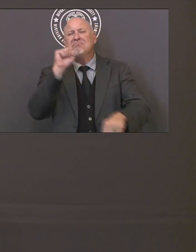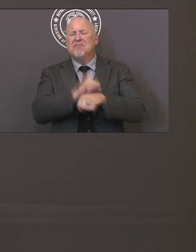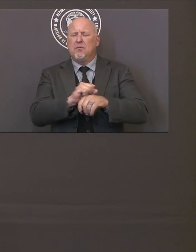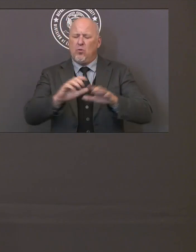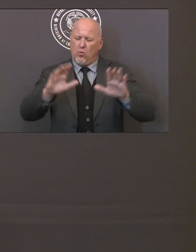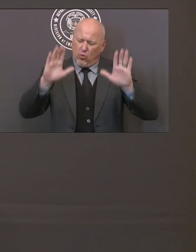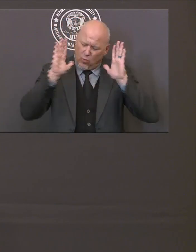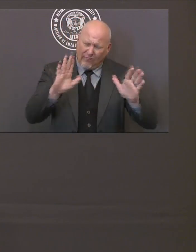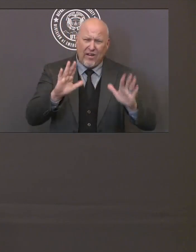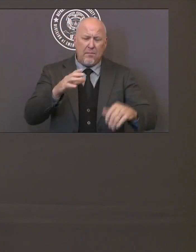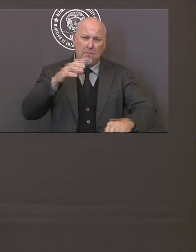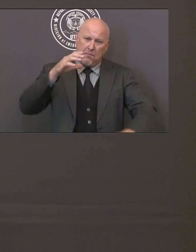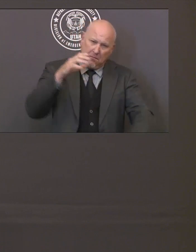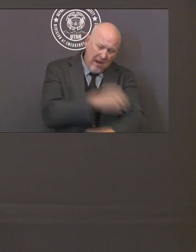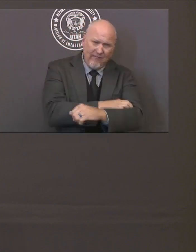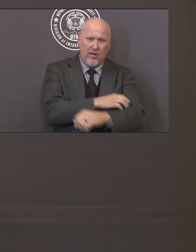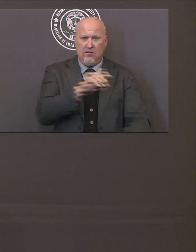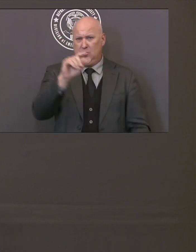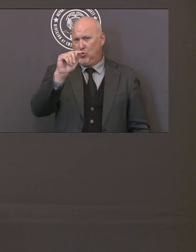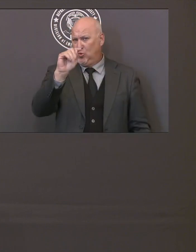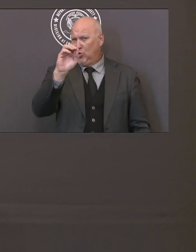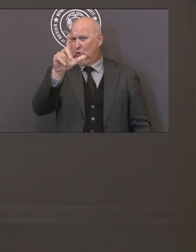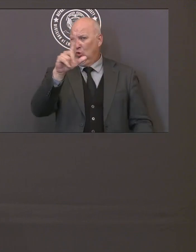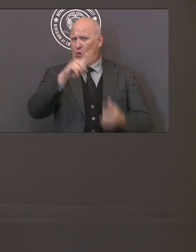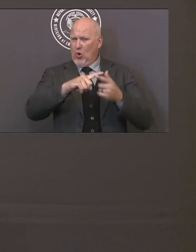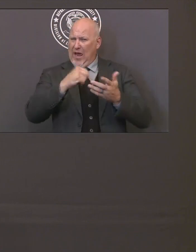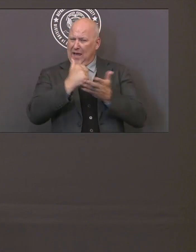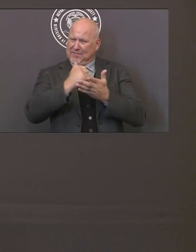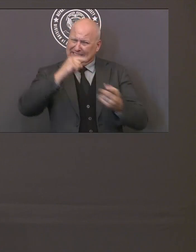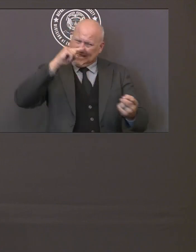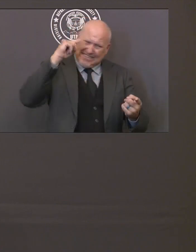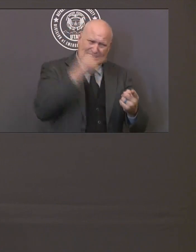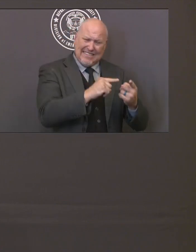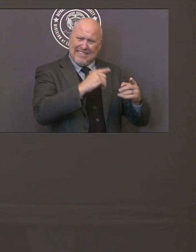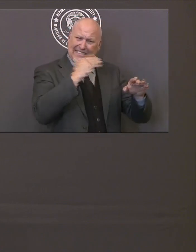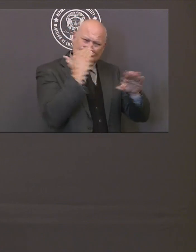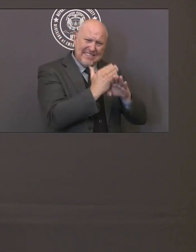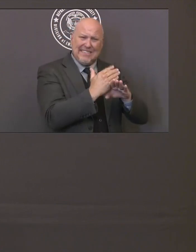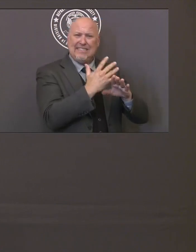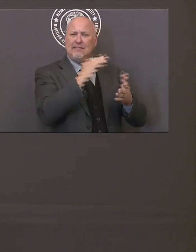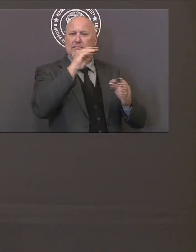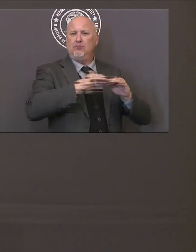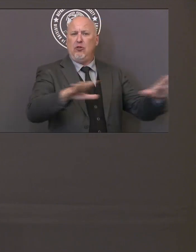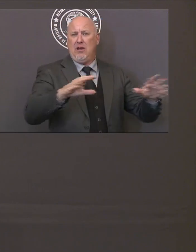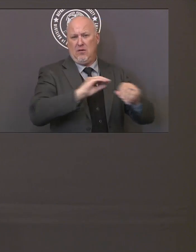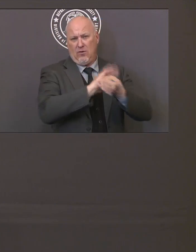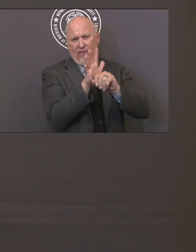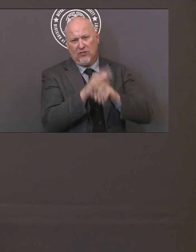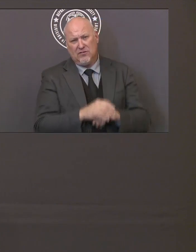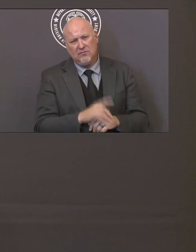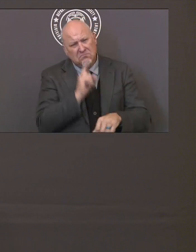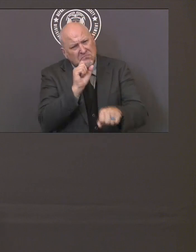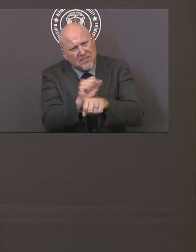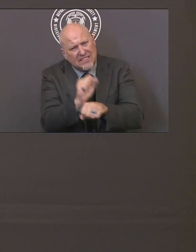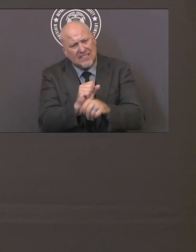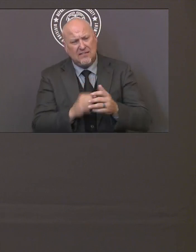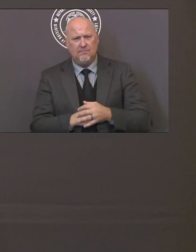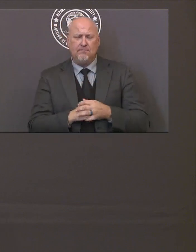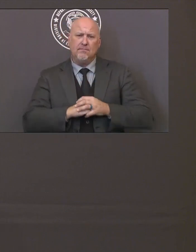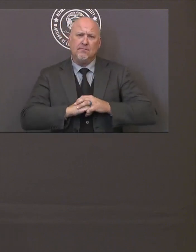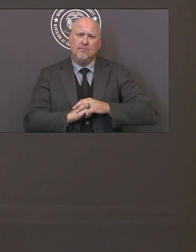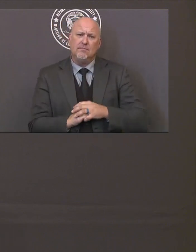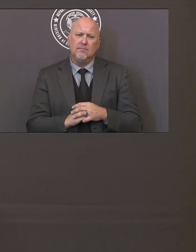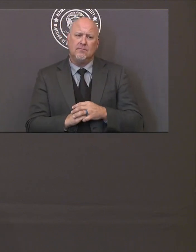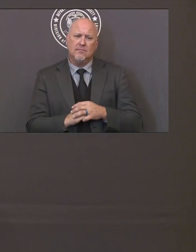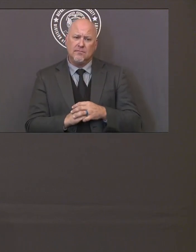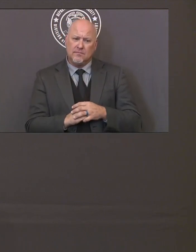of COVID-19, and when used in combination with other measures could really get this outbreak under control. But that's the final